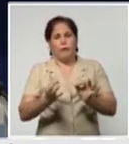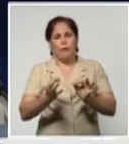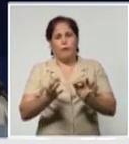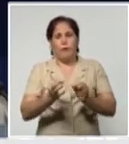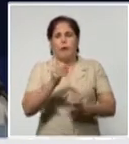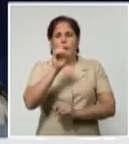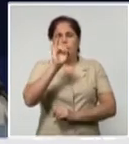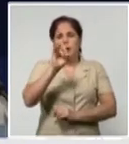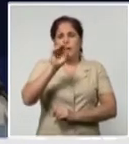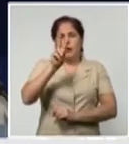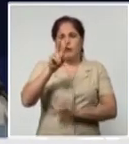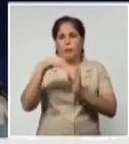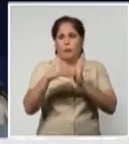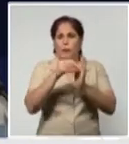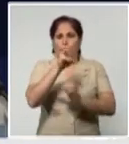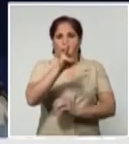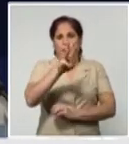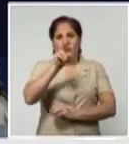it confirmed